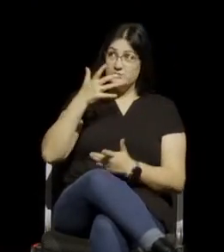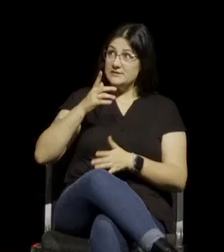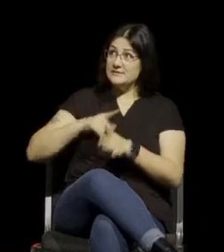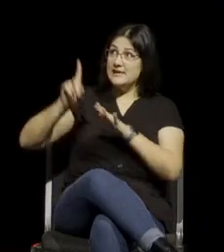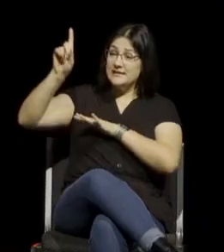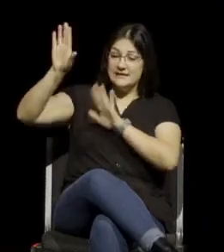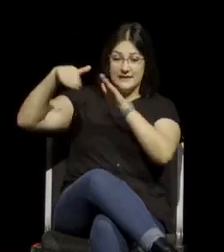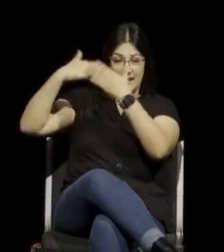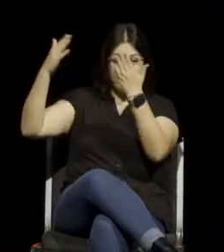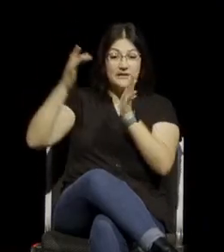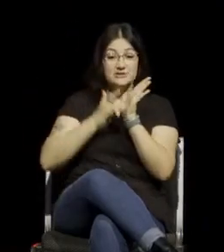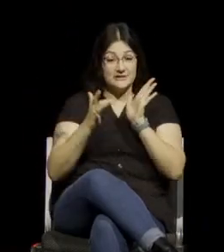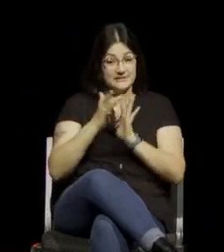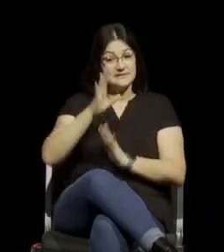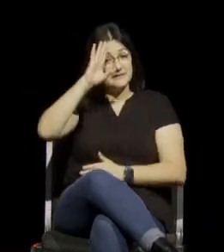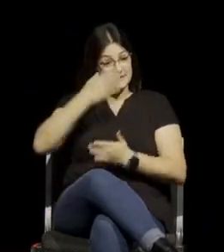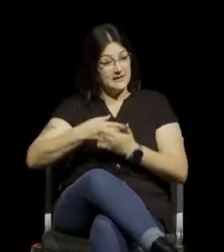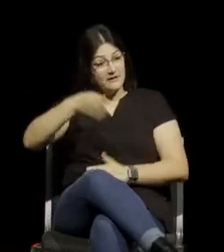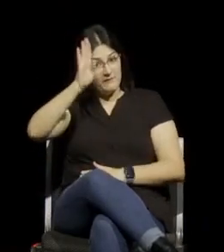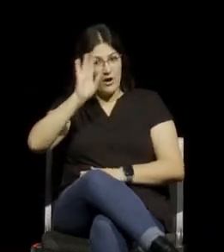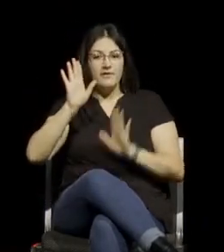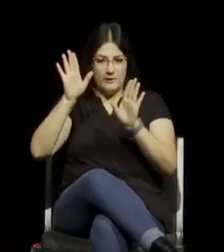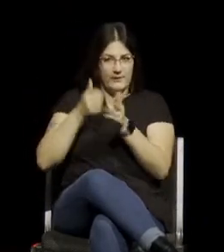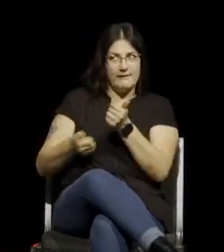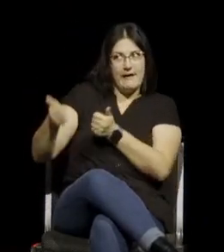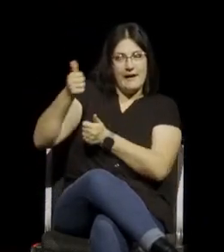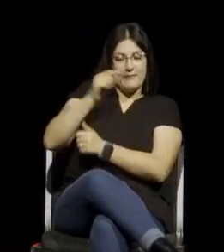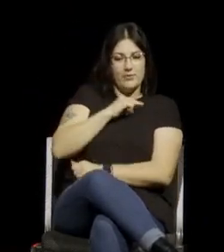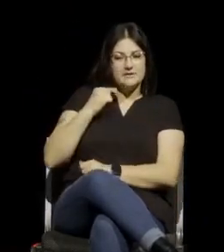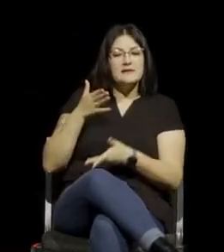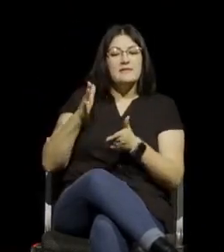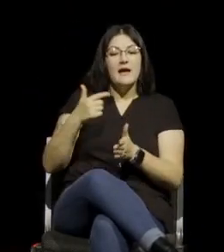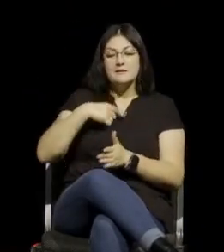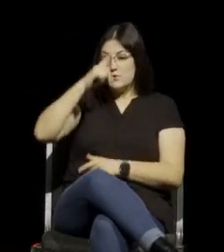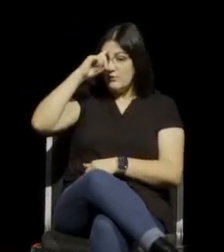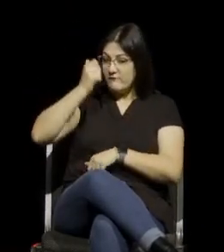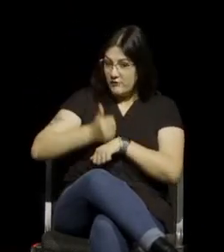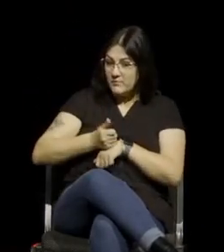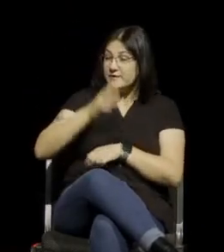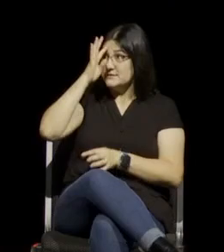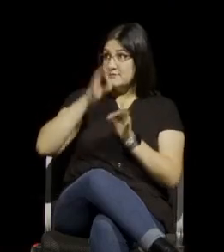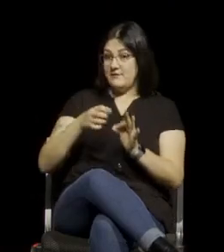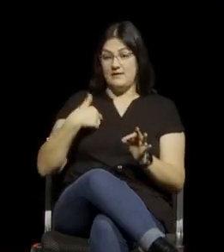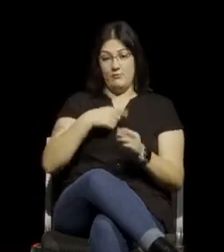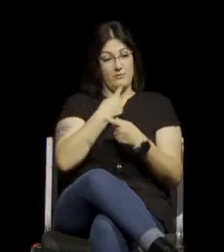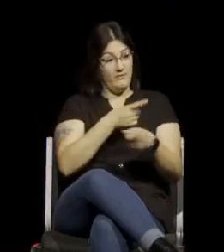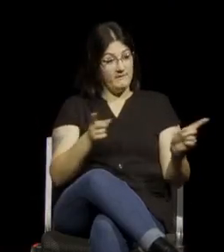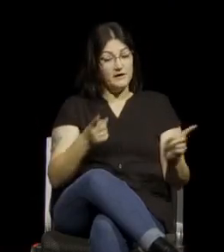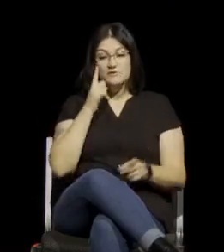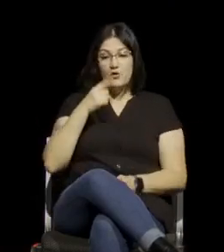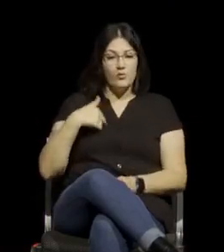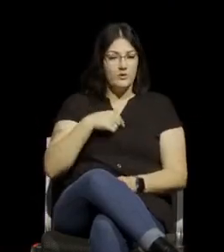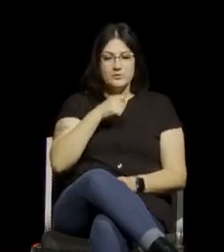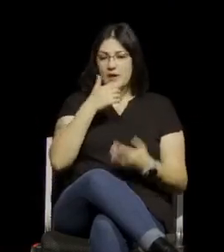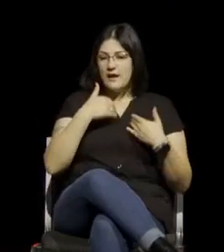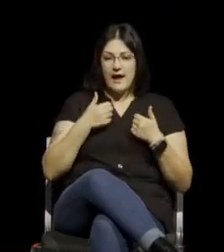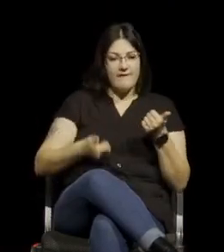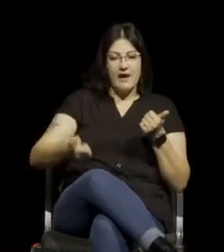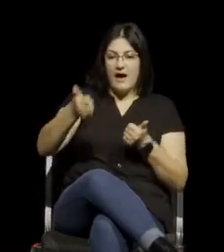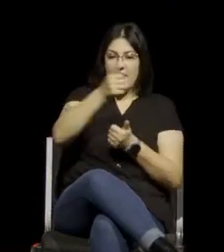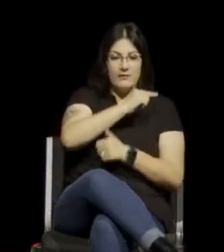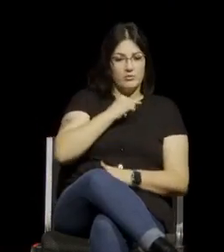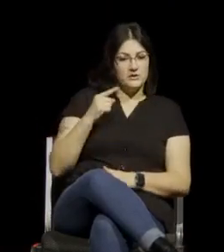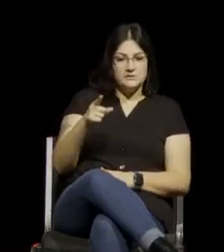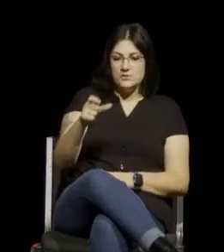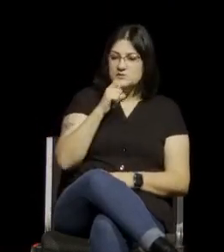heaven, Jesus, the Son of God, that great high priest, let us hold firmly to the faith that we profess. For we do not have a high priest who